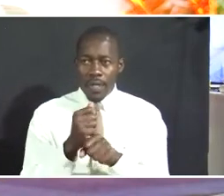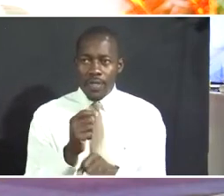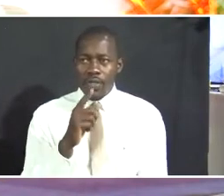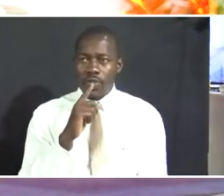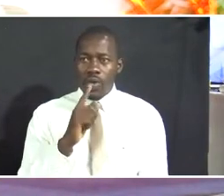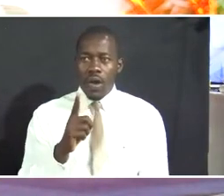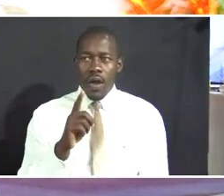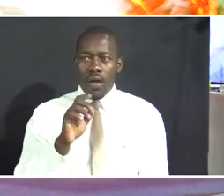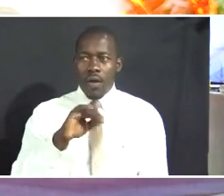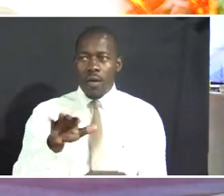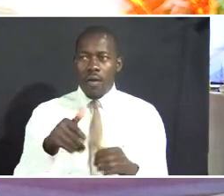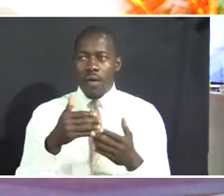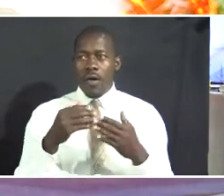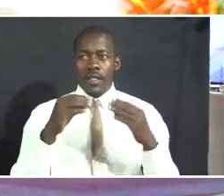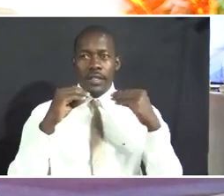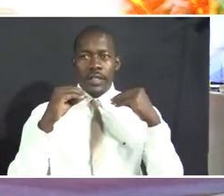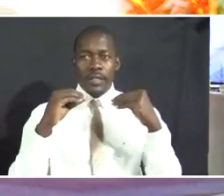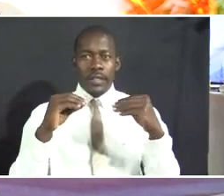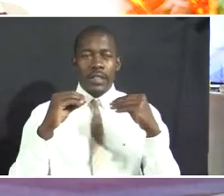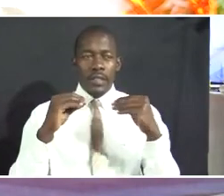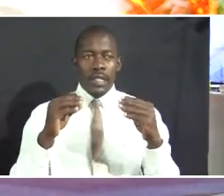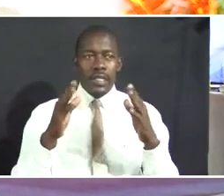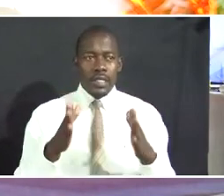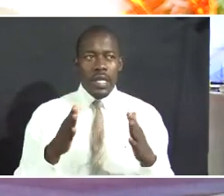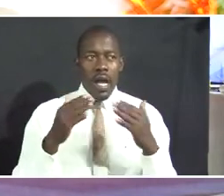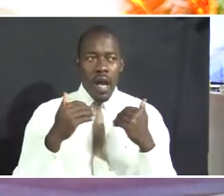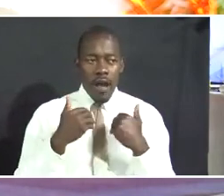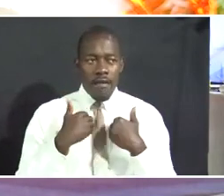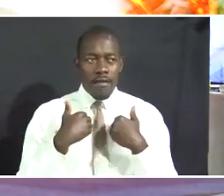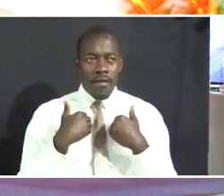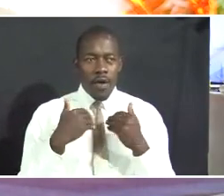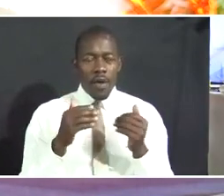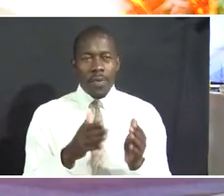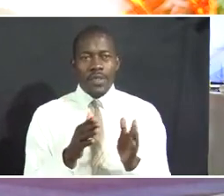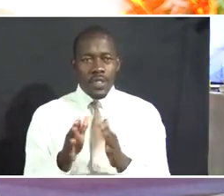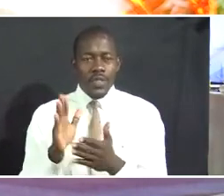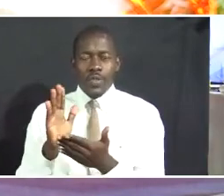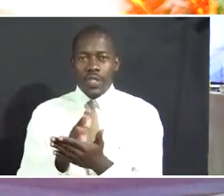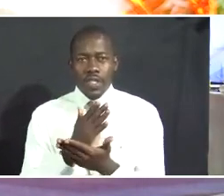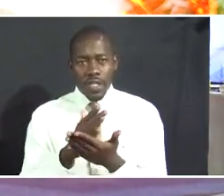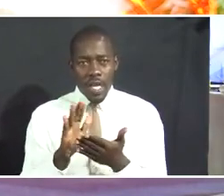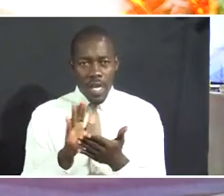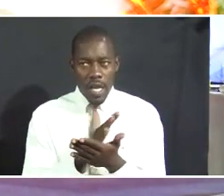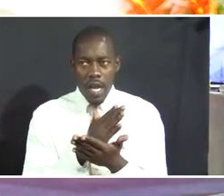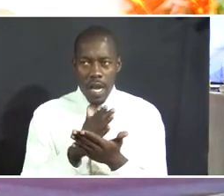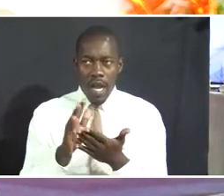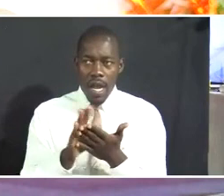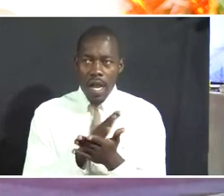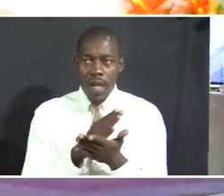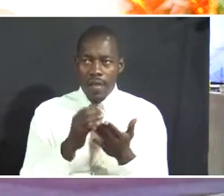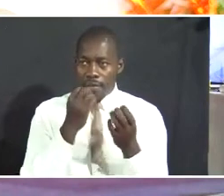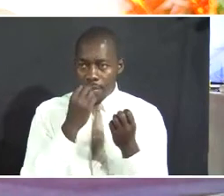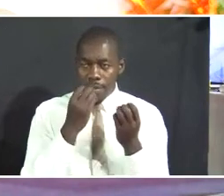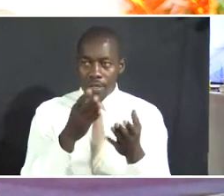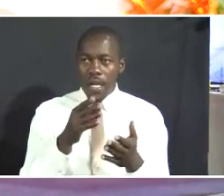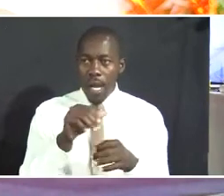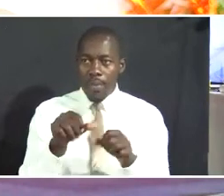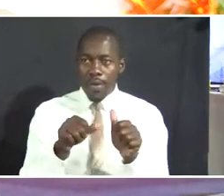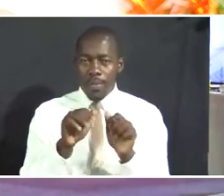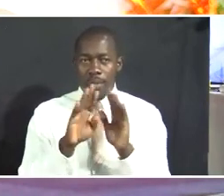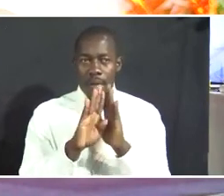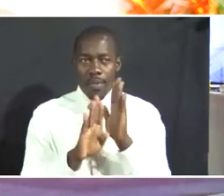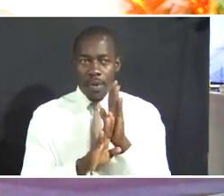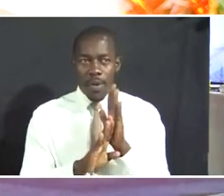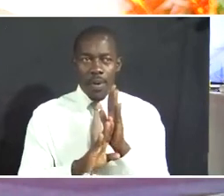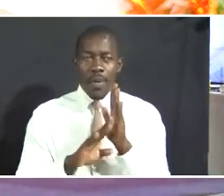has a chance to ensure they're able to share out to the best of their knowledge. So in the school's interviews, we